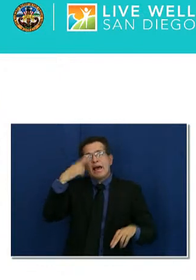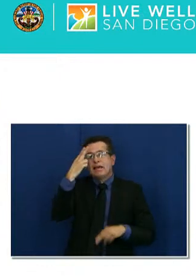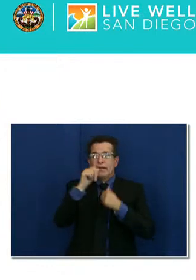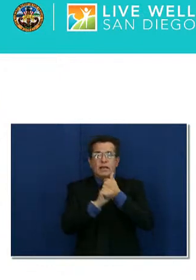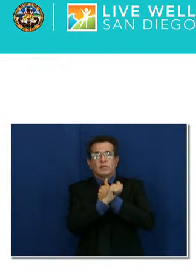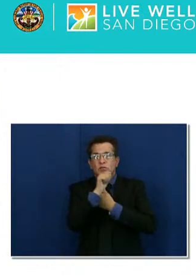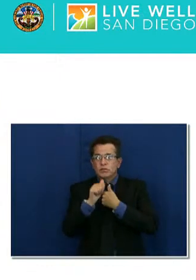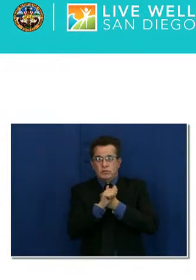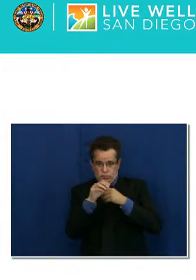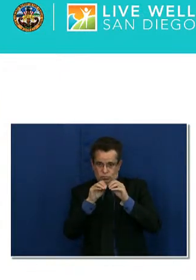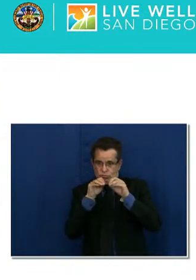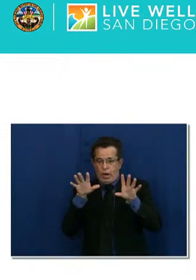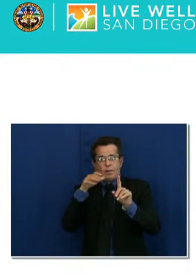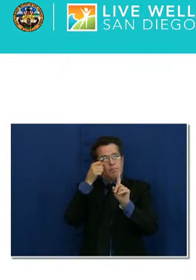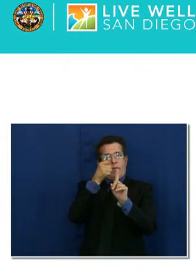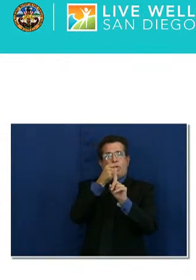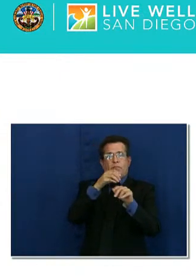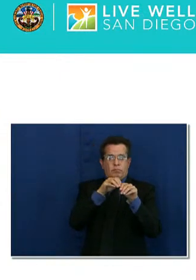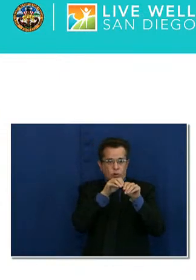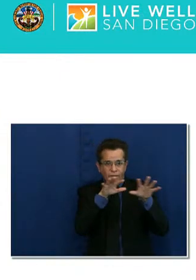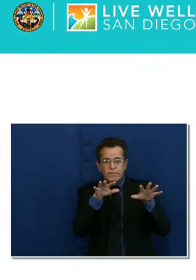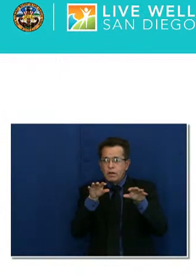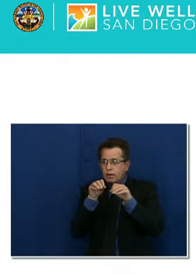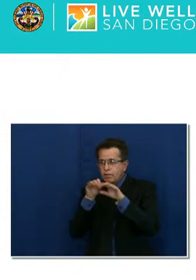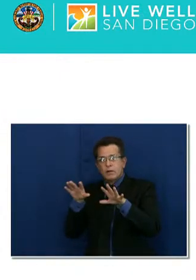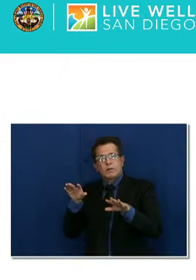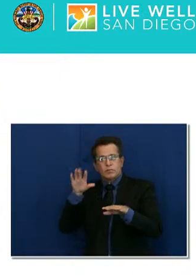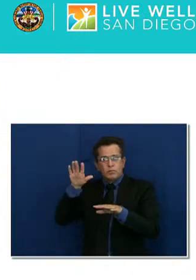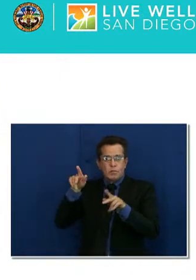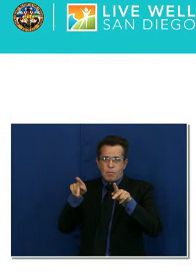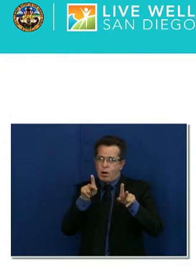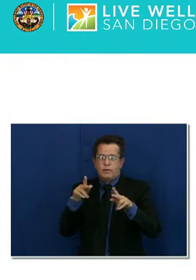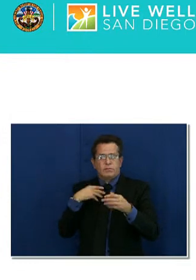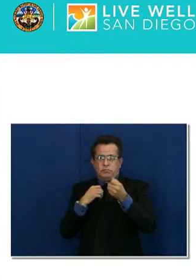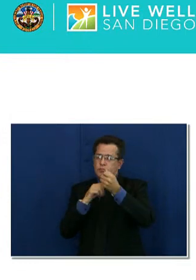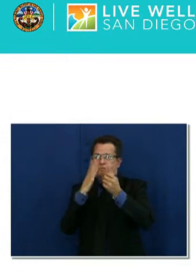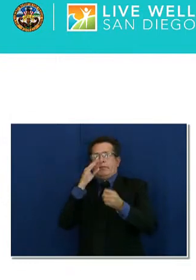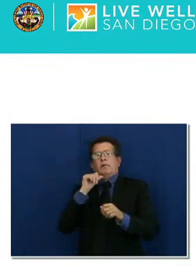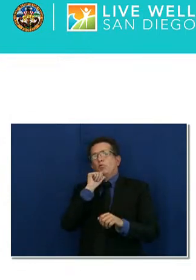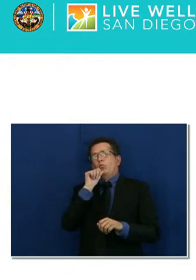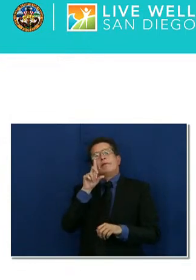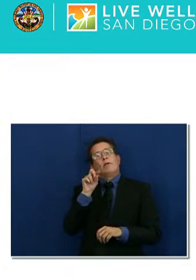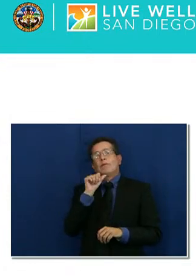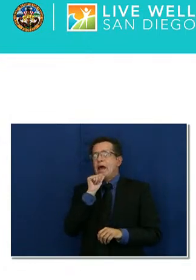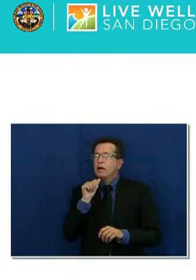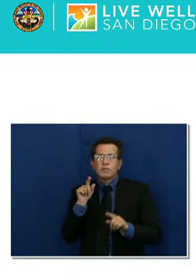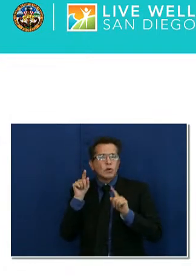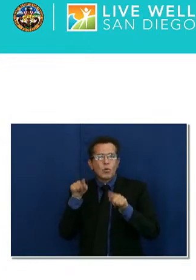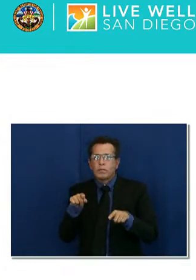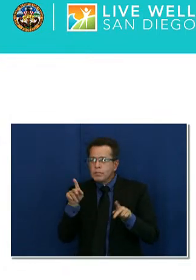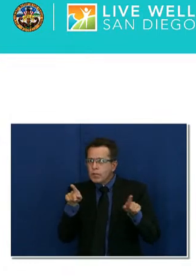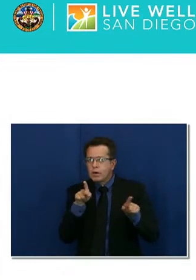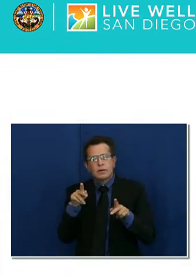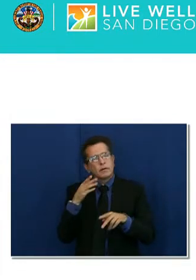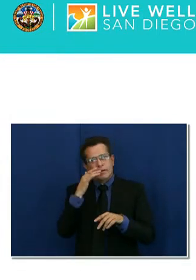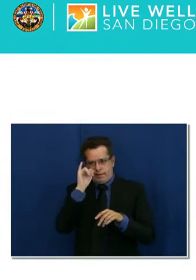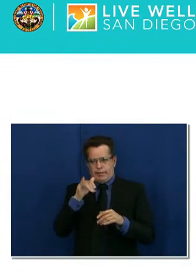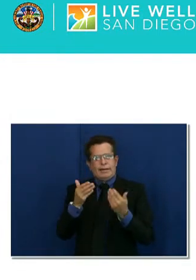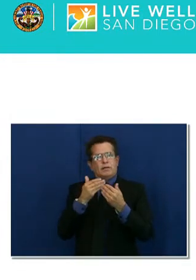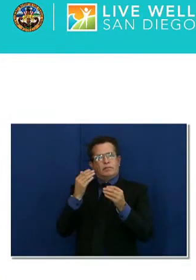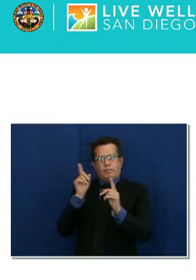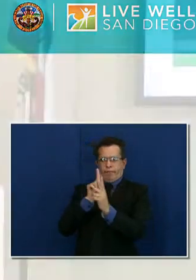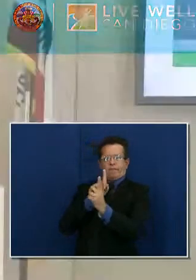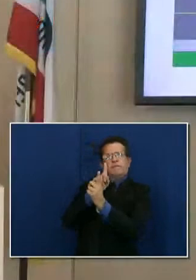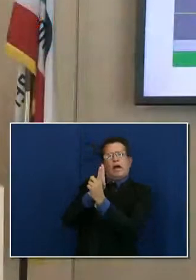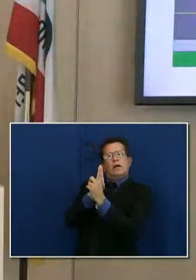risk of spreading COVID-19 and are strongly discouraged. These activities involve face-to-face interactions